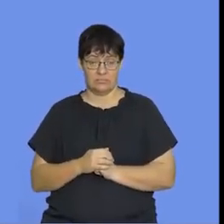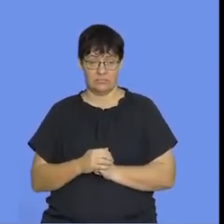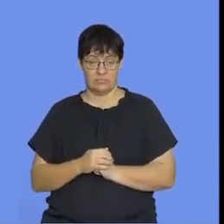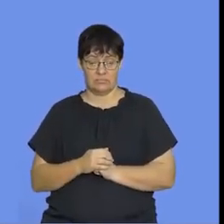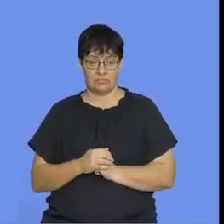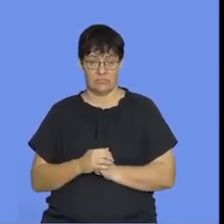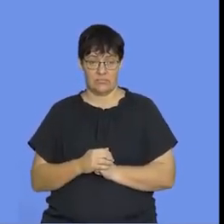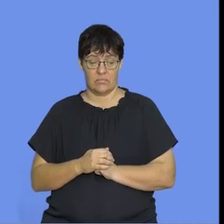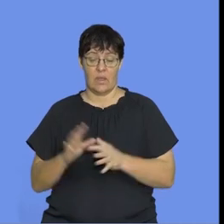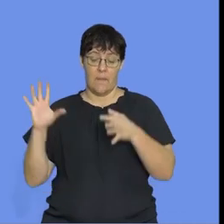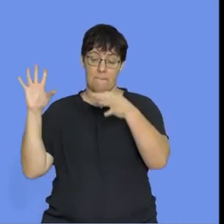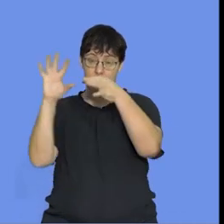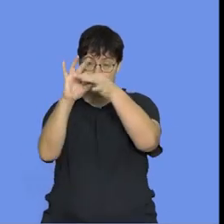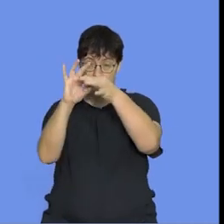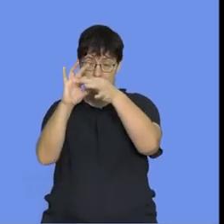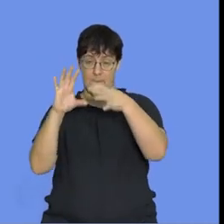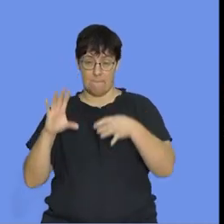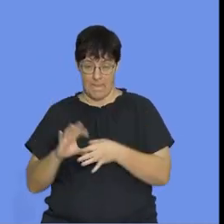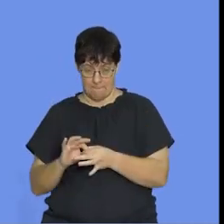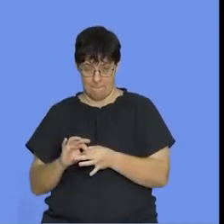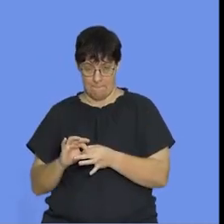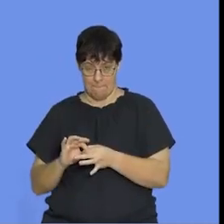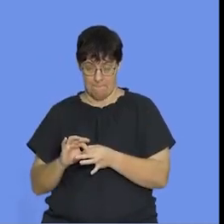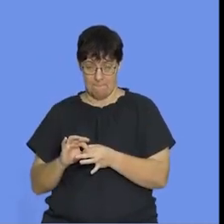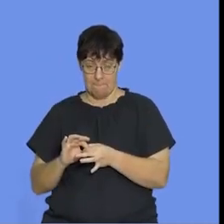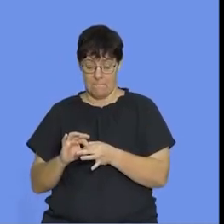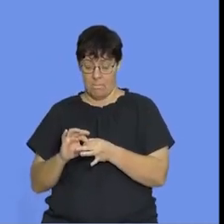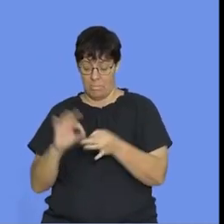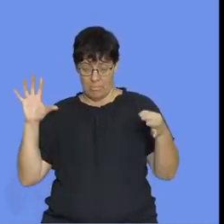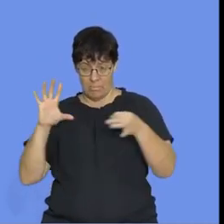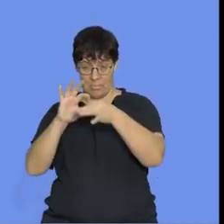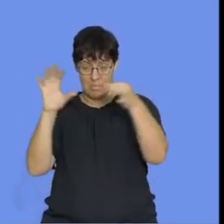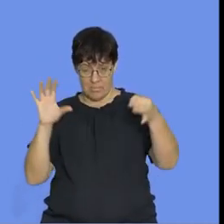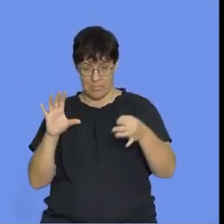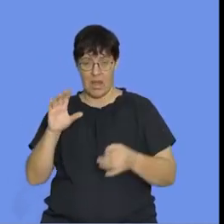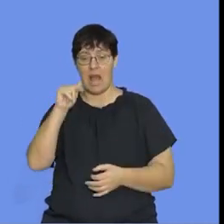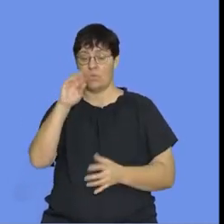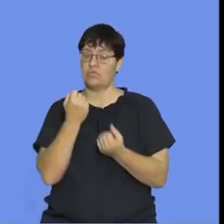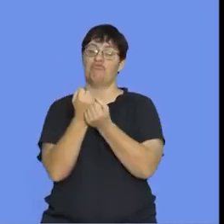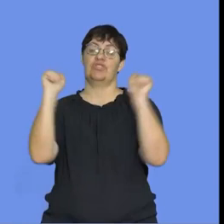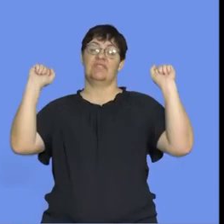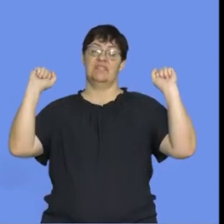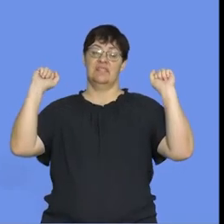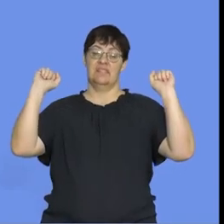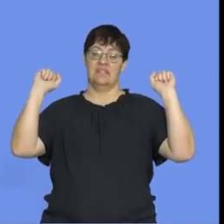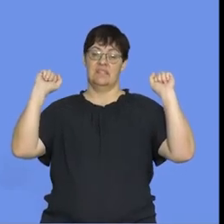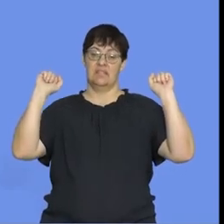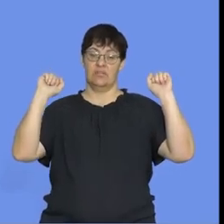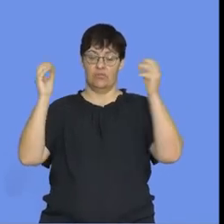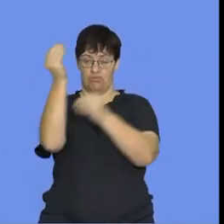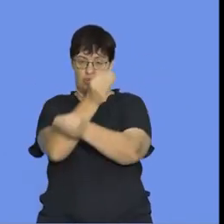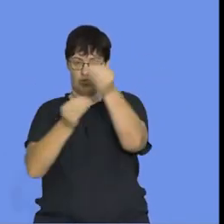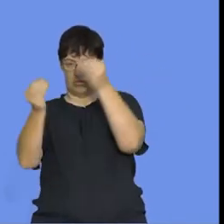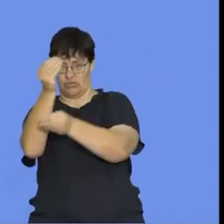bonds that exist between the particles of the reactants, these atoms are now free to be rearranged to form new